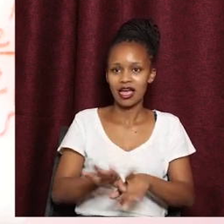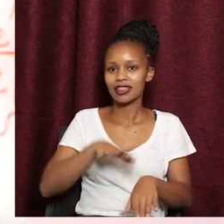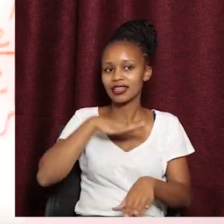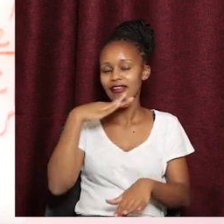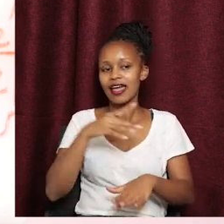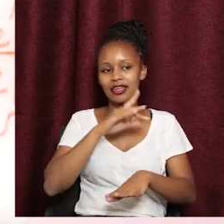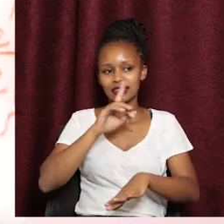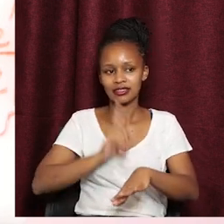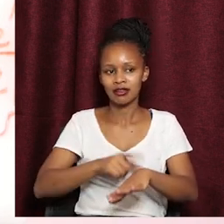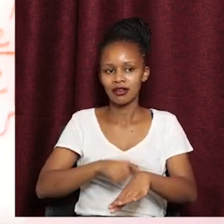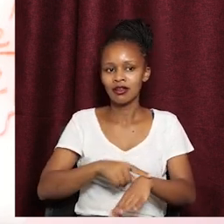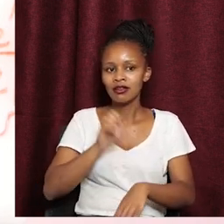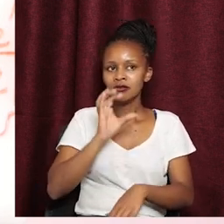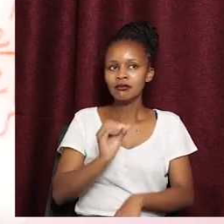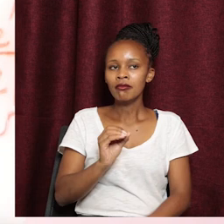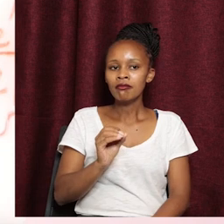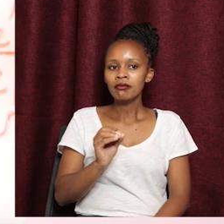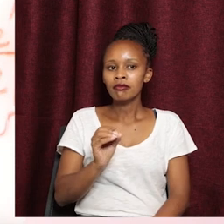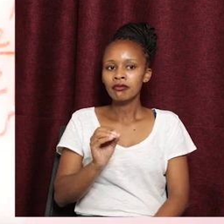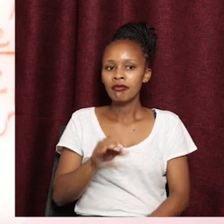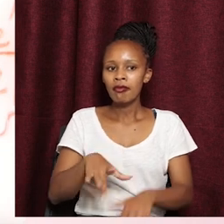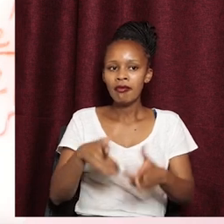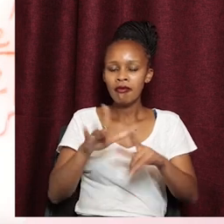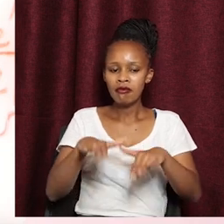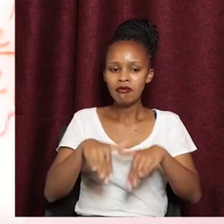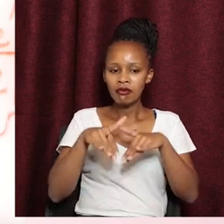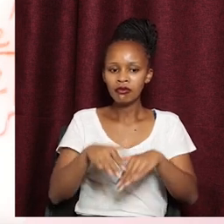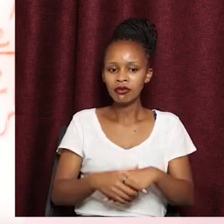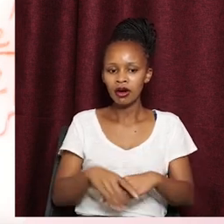So let's do it. We can do it."